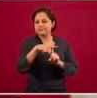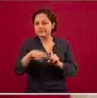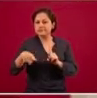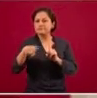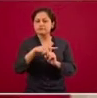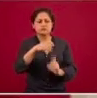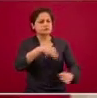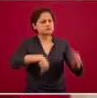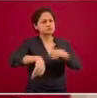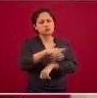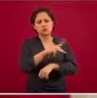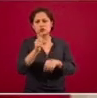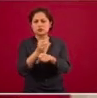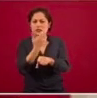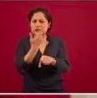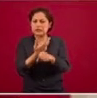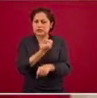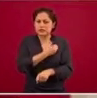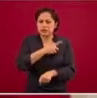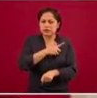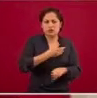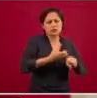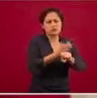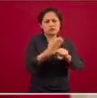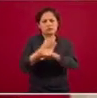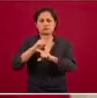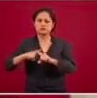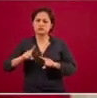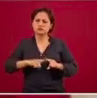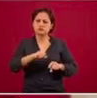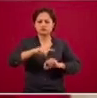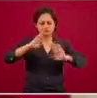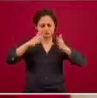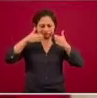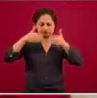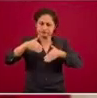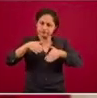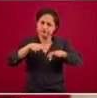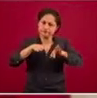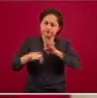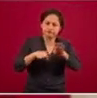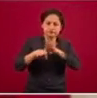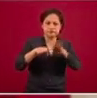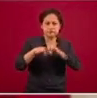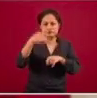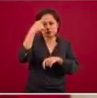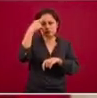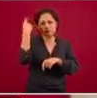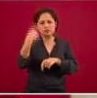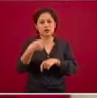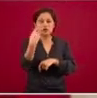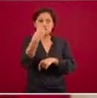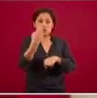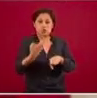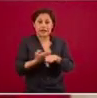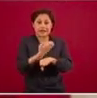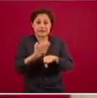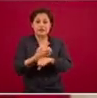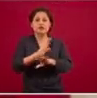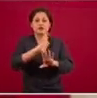professional attitude that coming from all of the different state health secretaries. They have shown